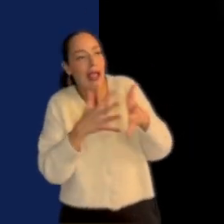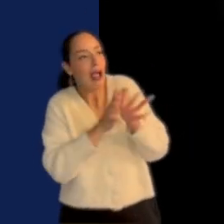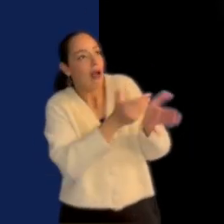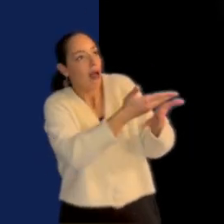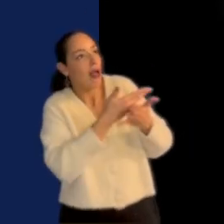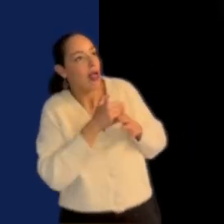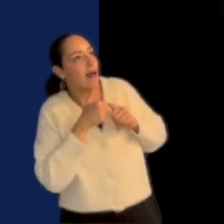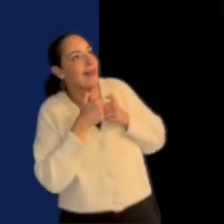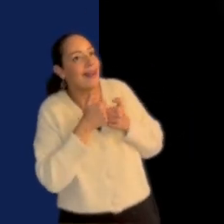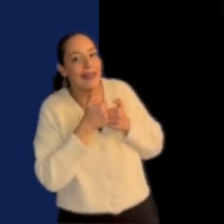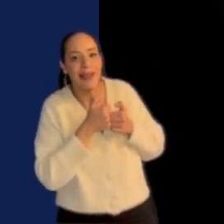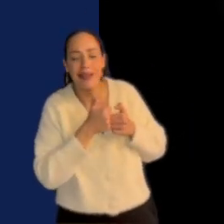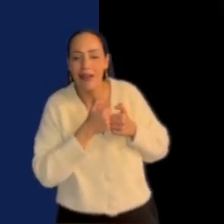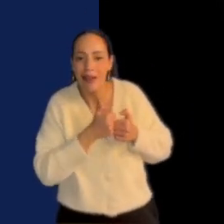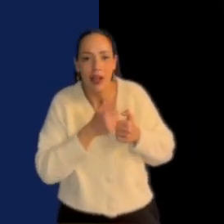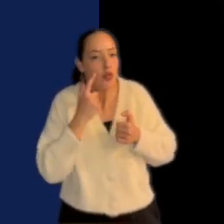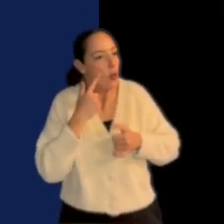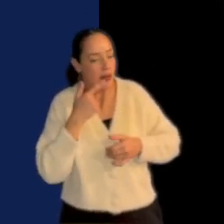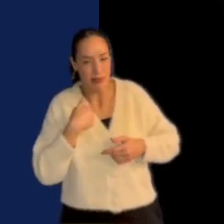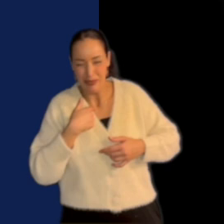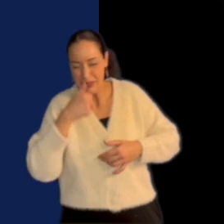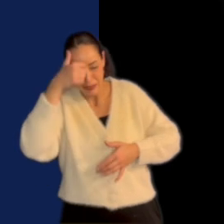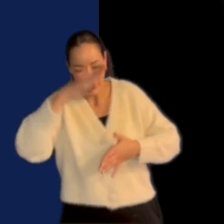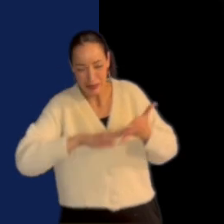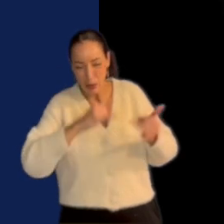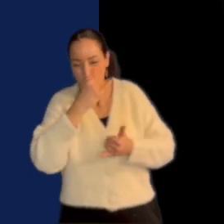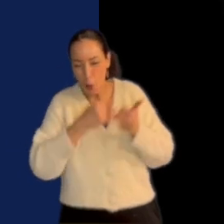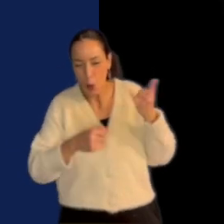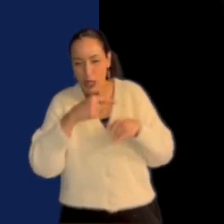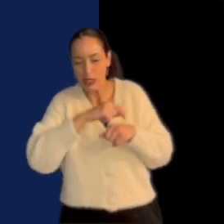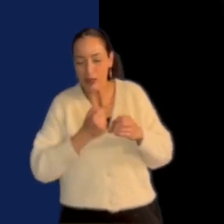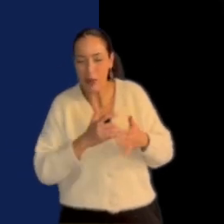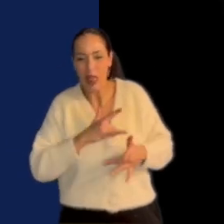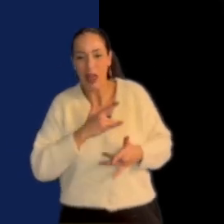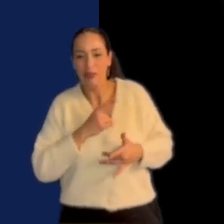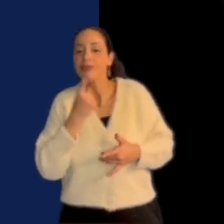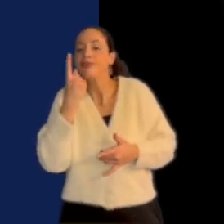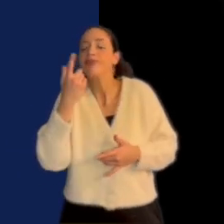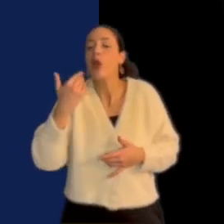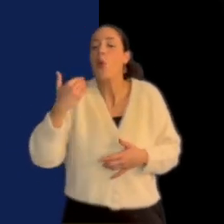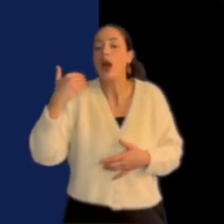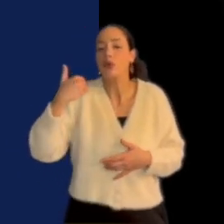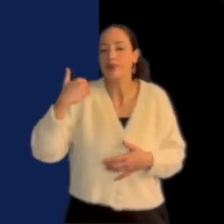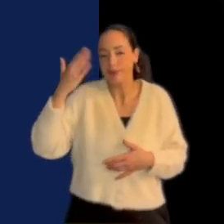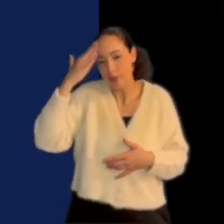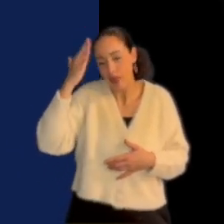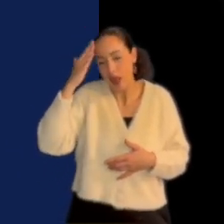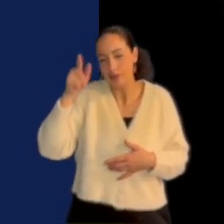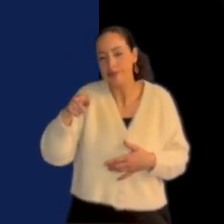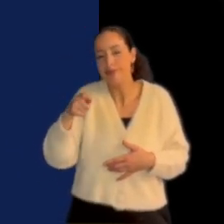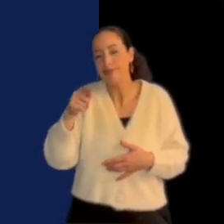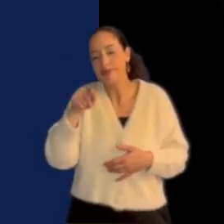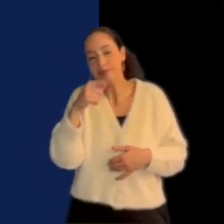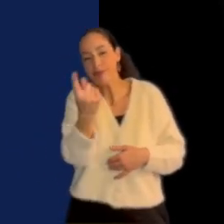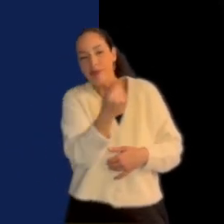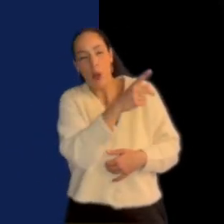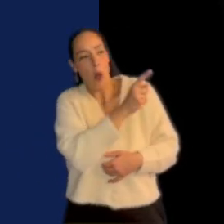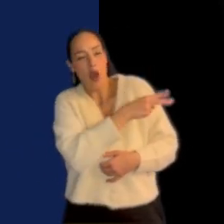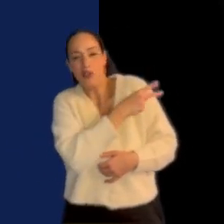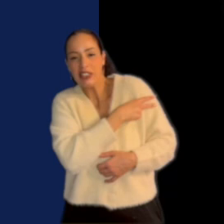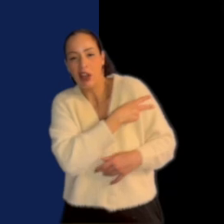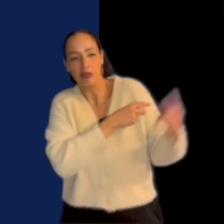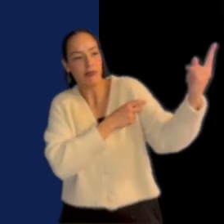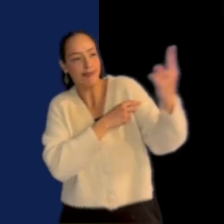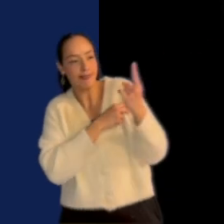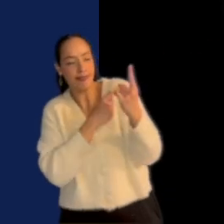lives. For example, a bereaved mother recalled how the officer who came to notify her and her husband of their son's death was desperate to